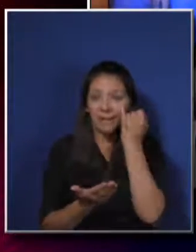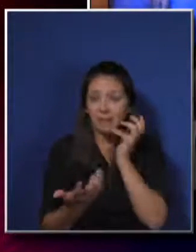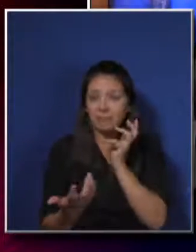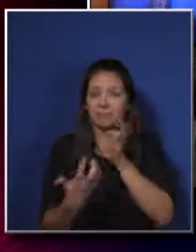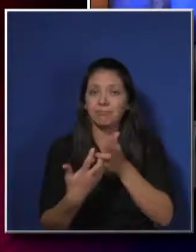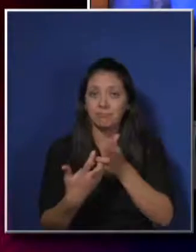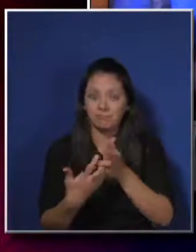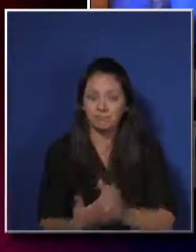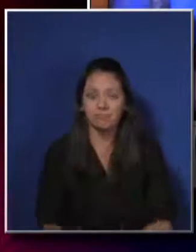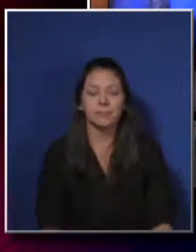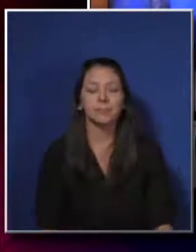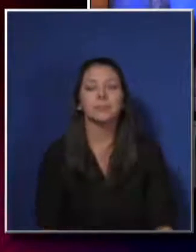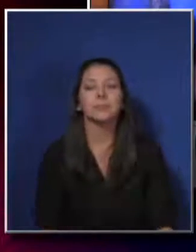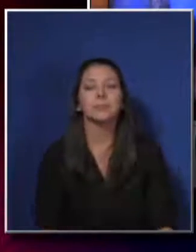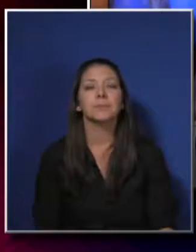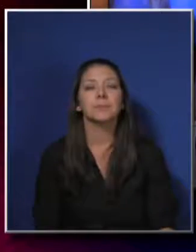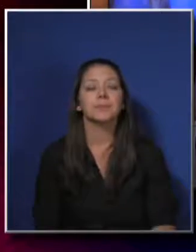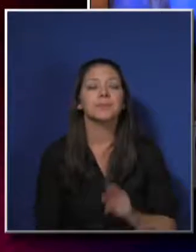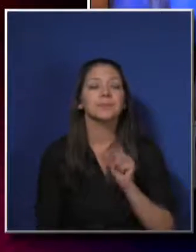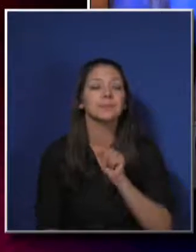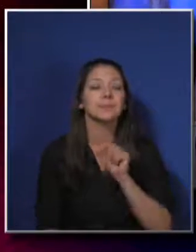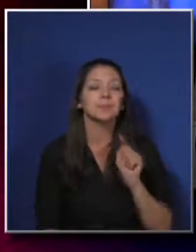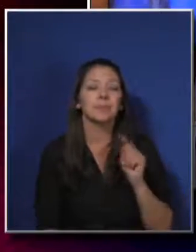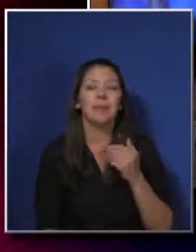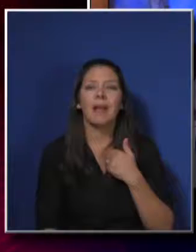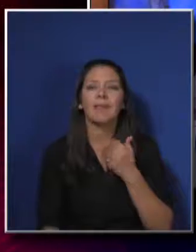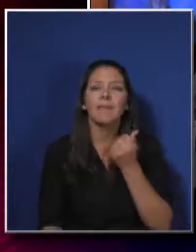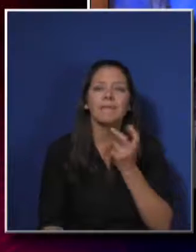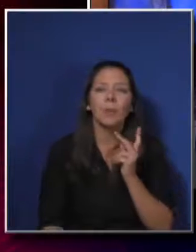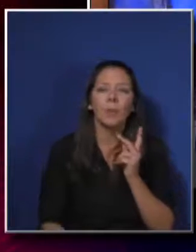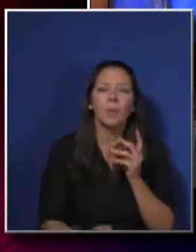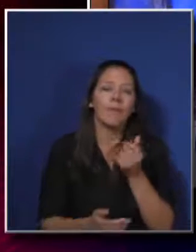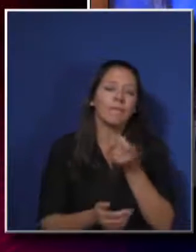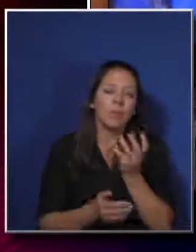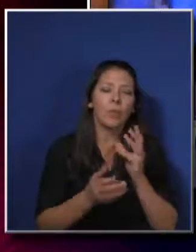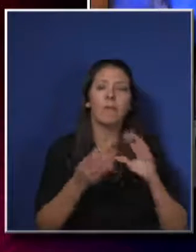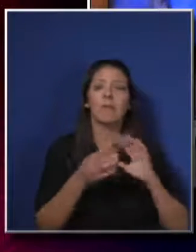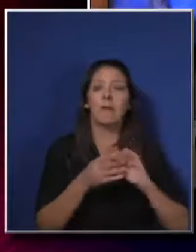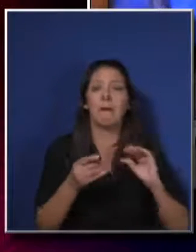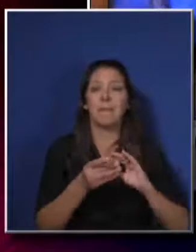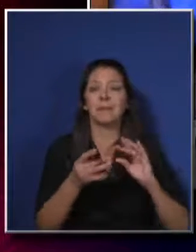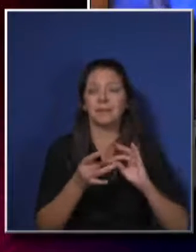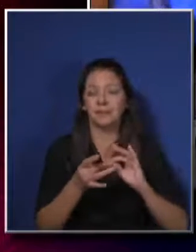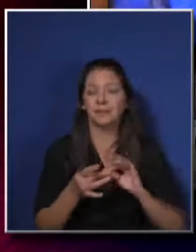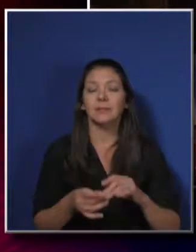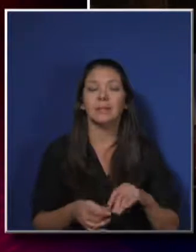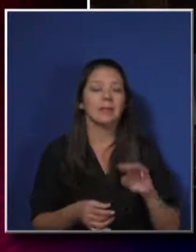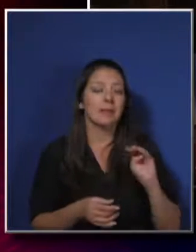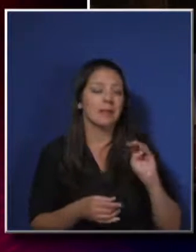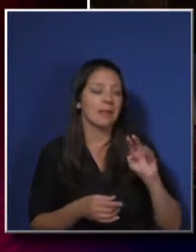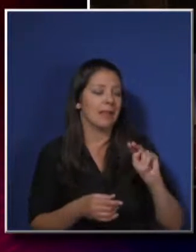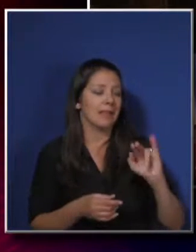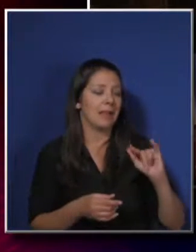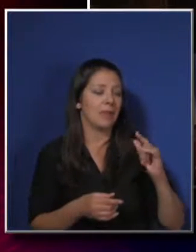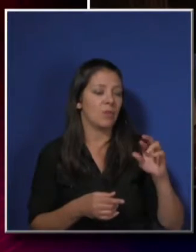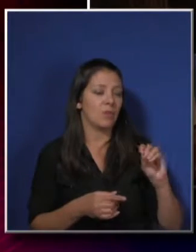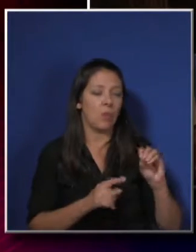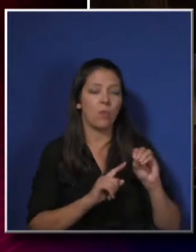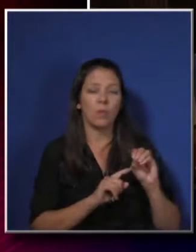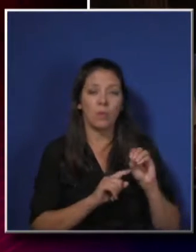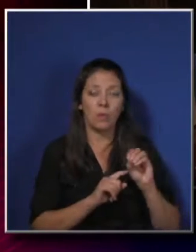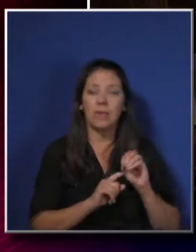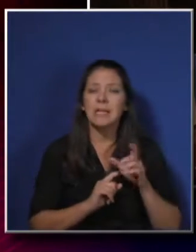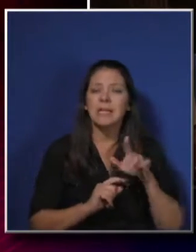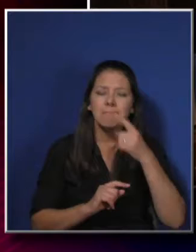I have a few comments. Mr. Nigro? I'm wondering if we can move the July 16th